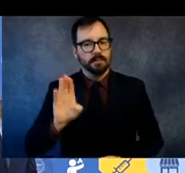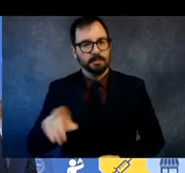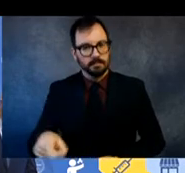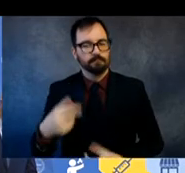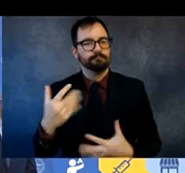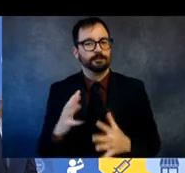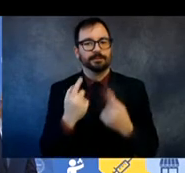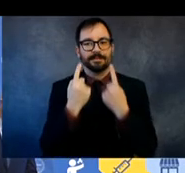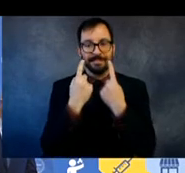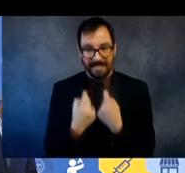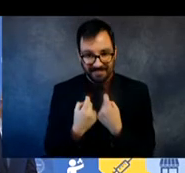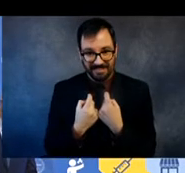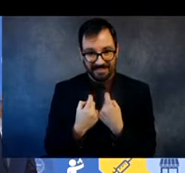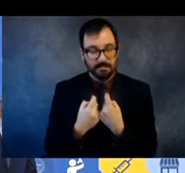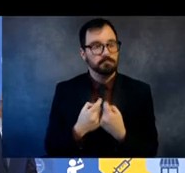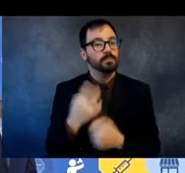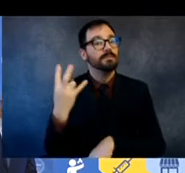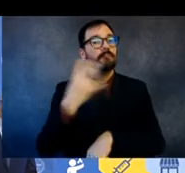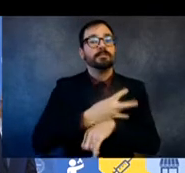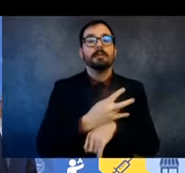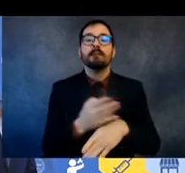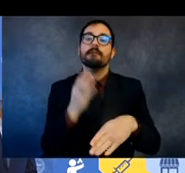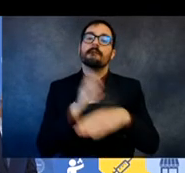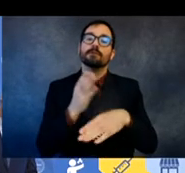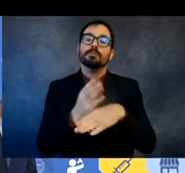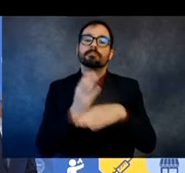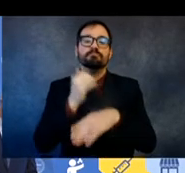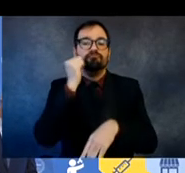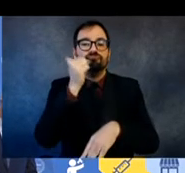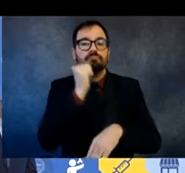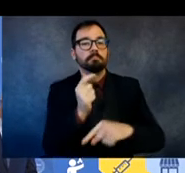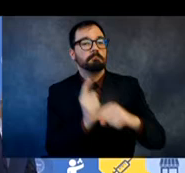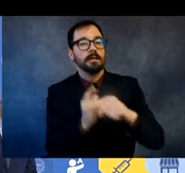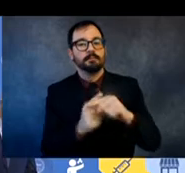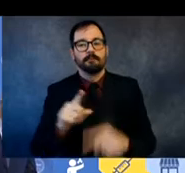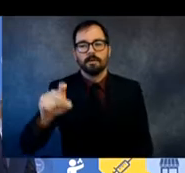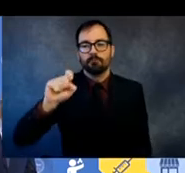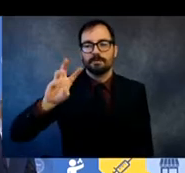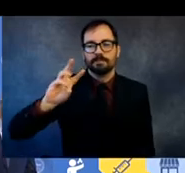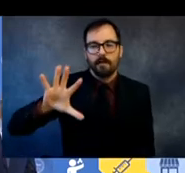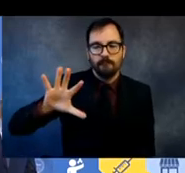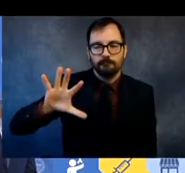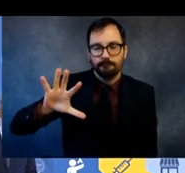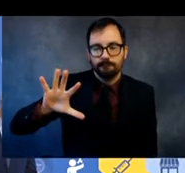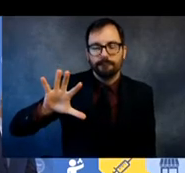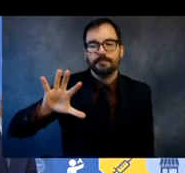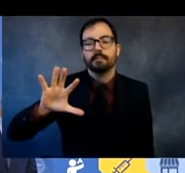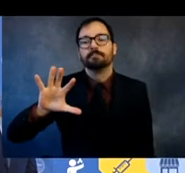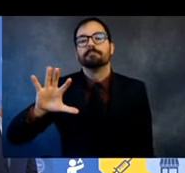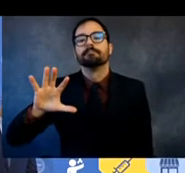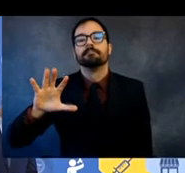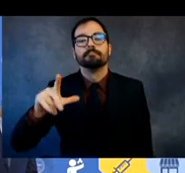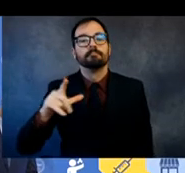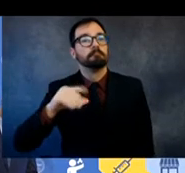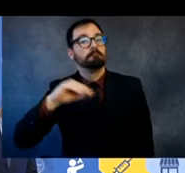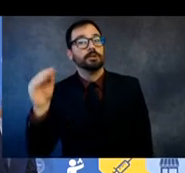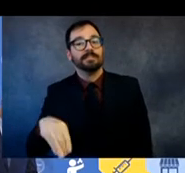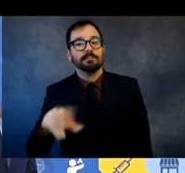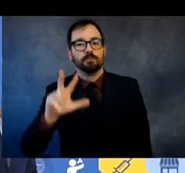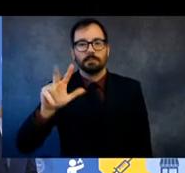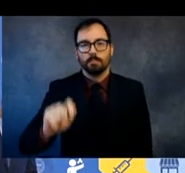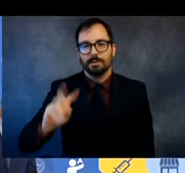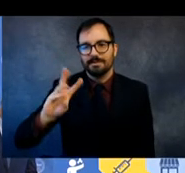3,942 Boston residents who were tested for COVID every day. The 7-day average daily positive tests were